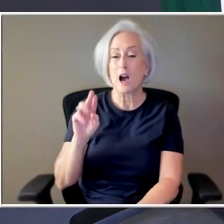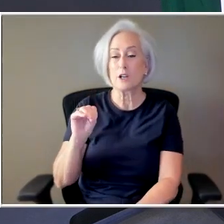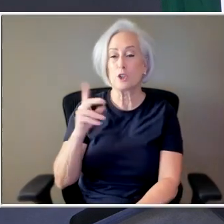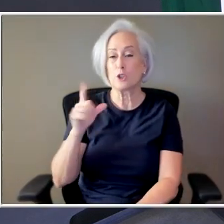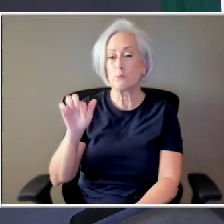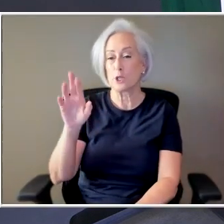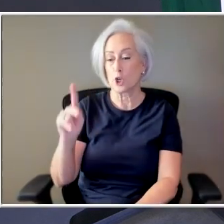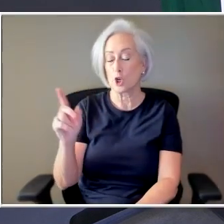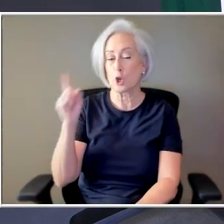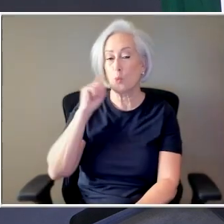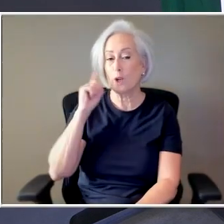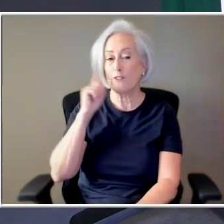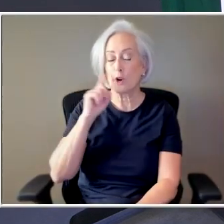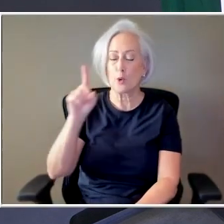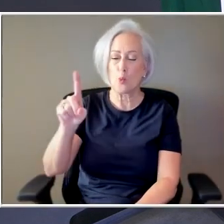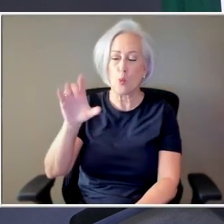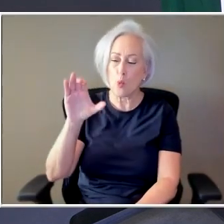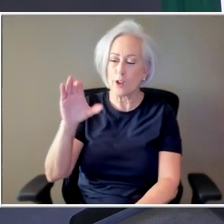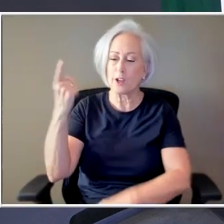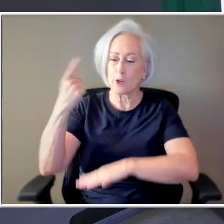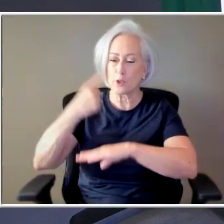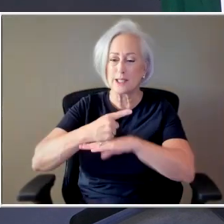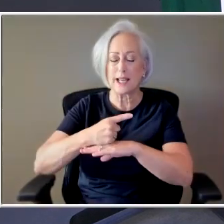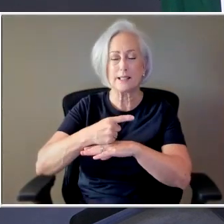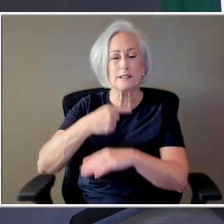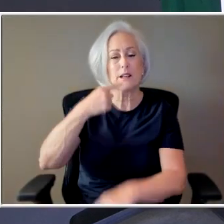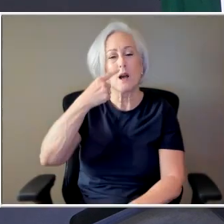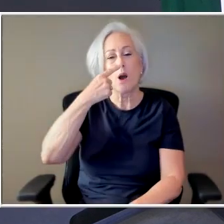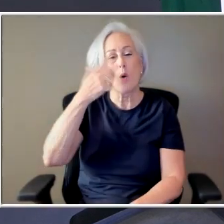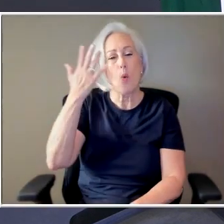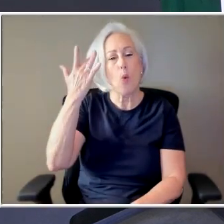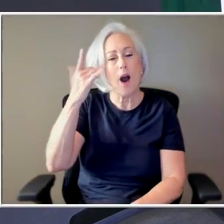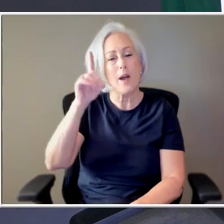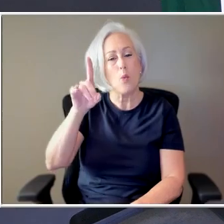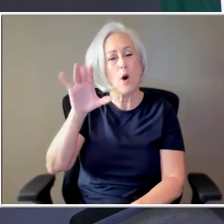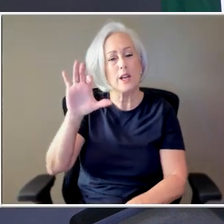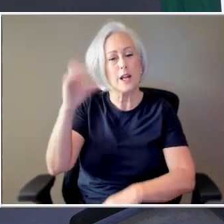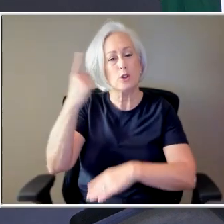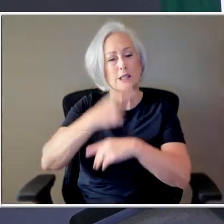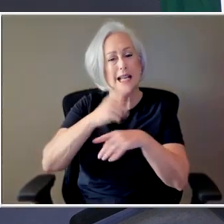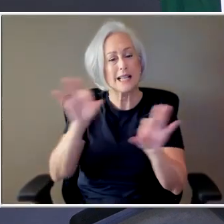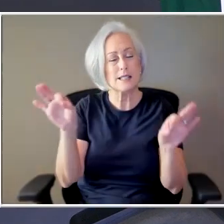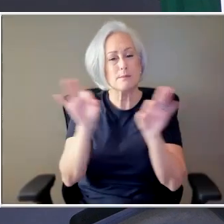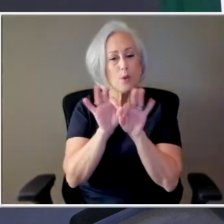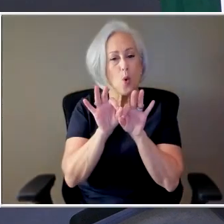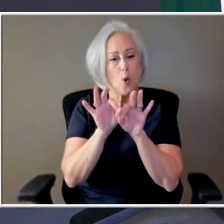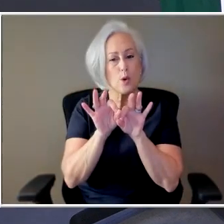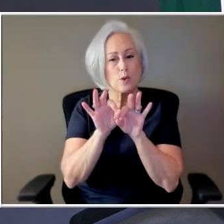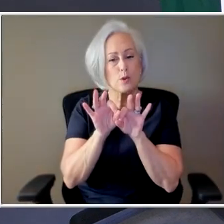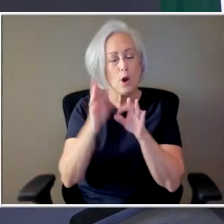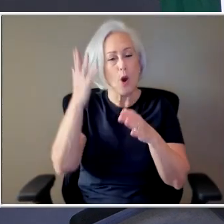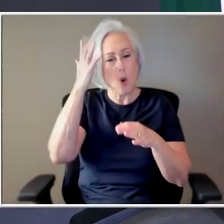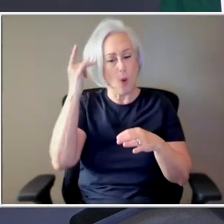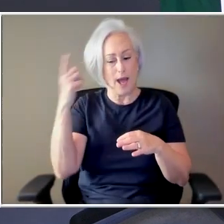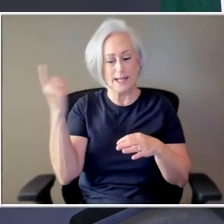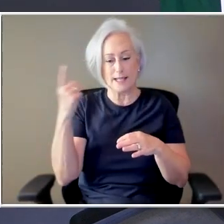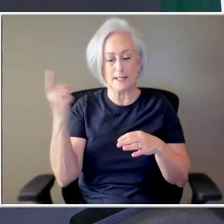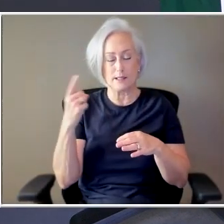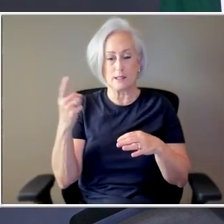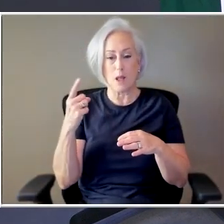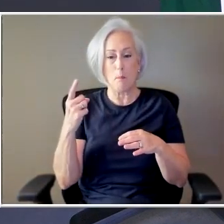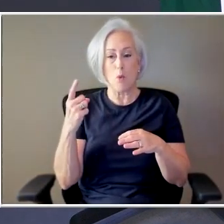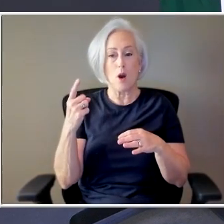this big milestone. So I want you to explain that. Why is this 100-day mark so important? And why does someone need to spend this 100